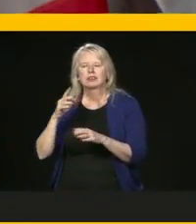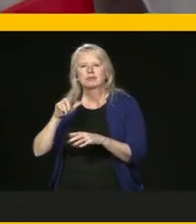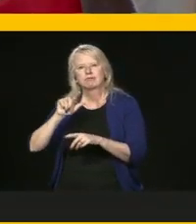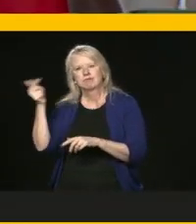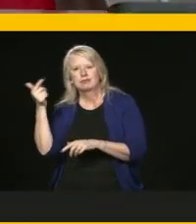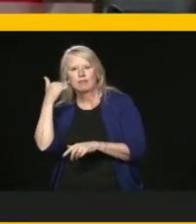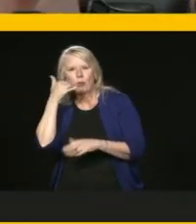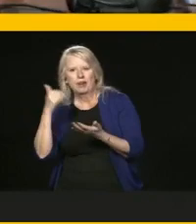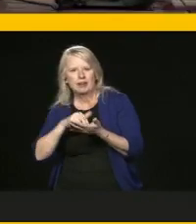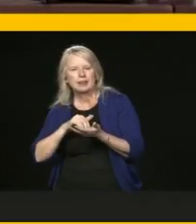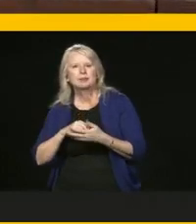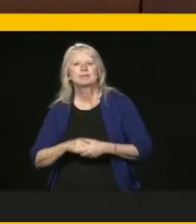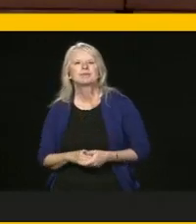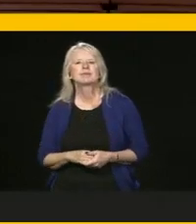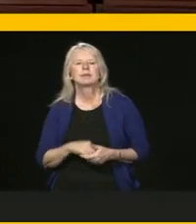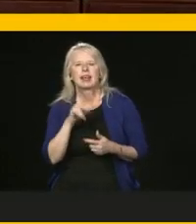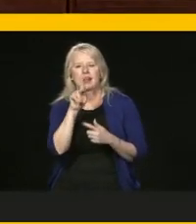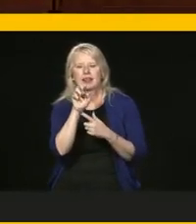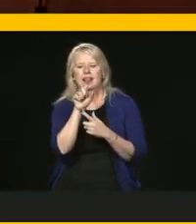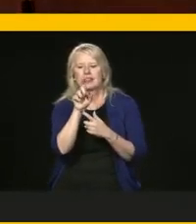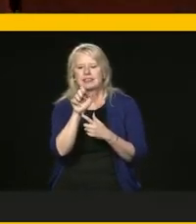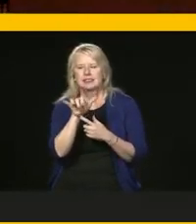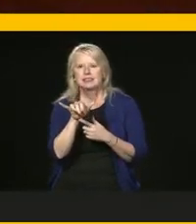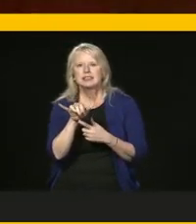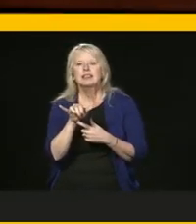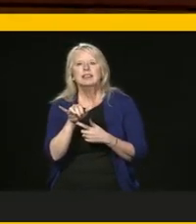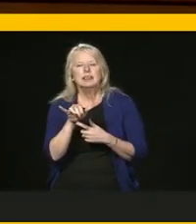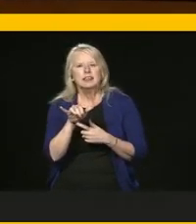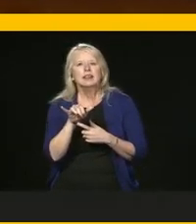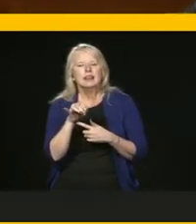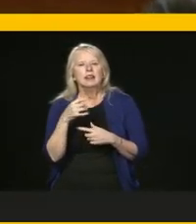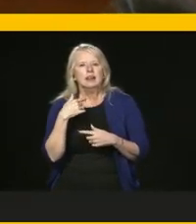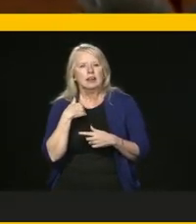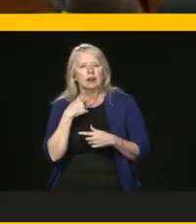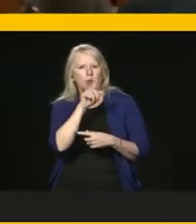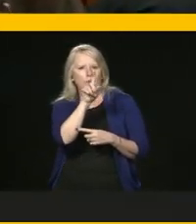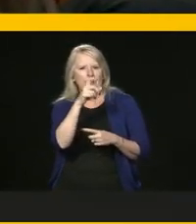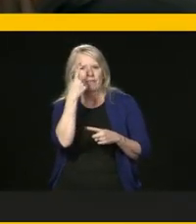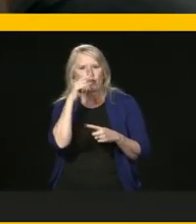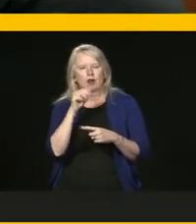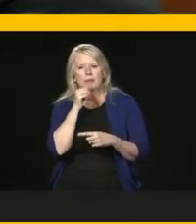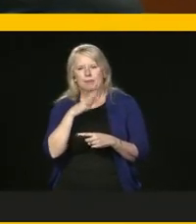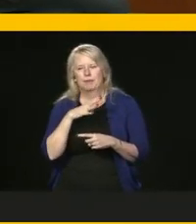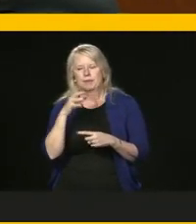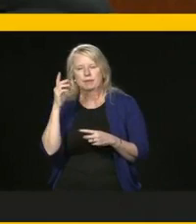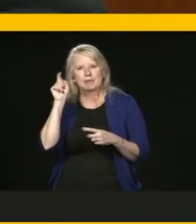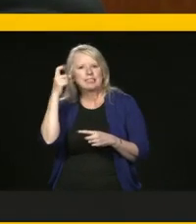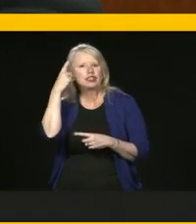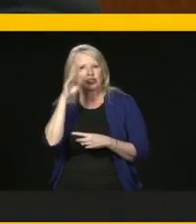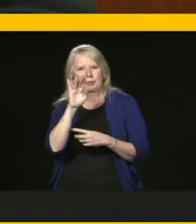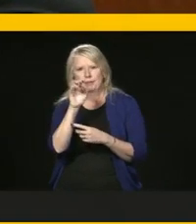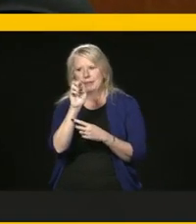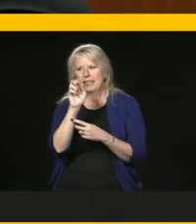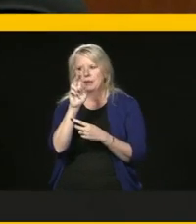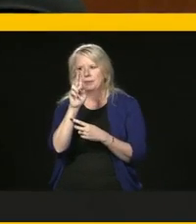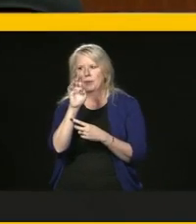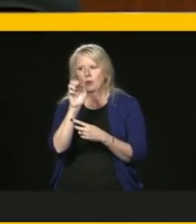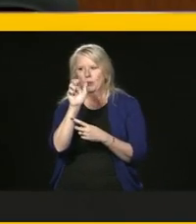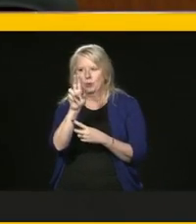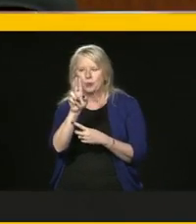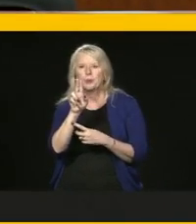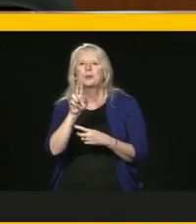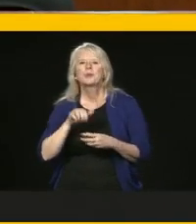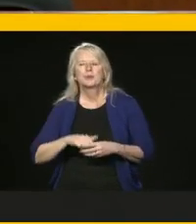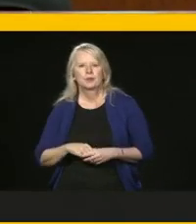Good afternoon. My questions are from Madame Bibeau. The first question is, you said last week that there's an exemption for temporary